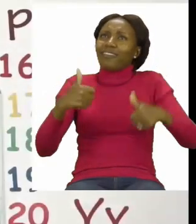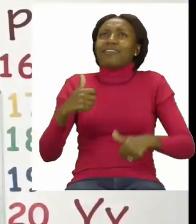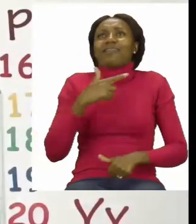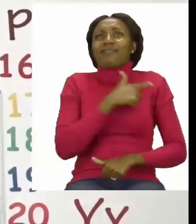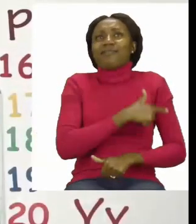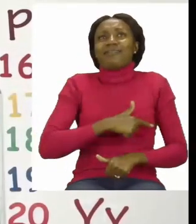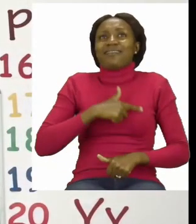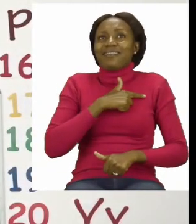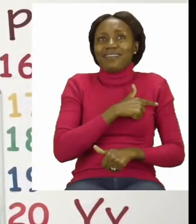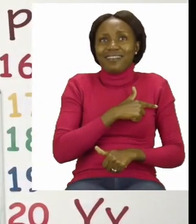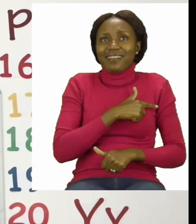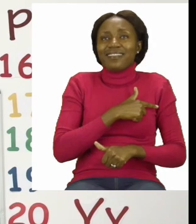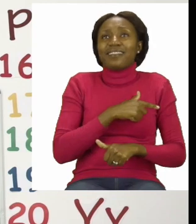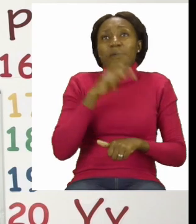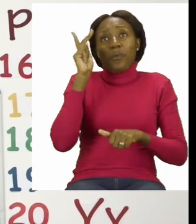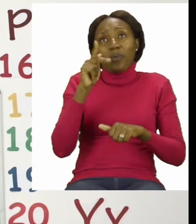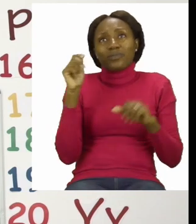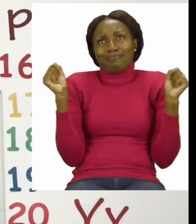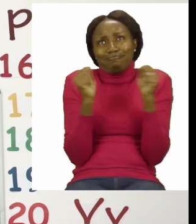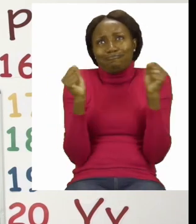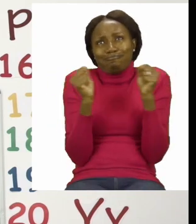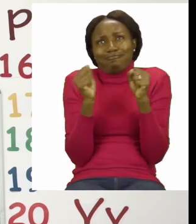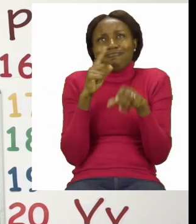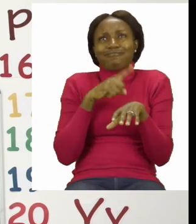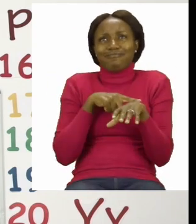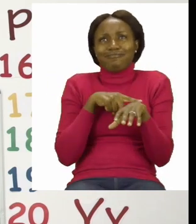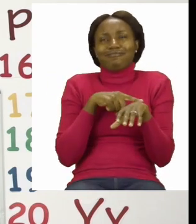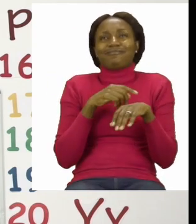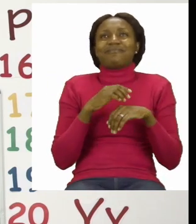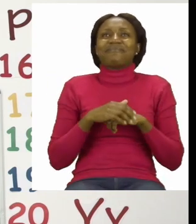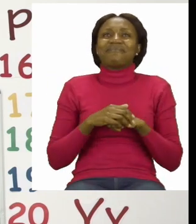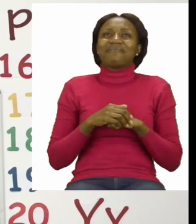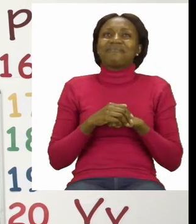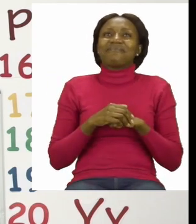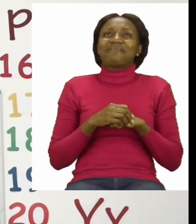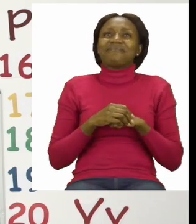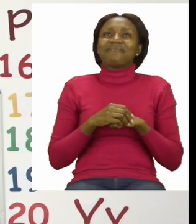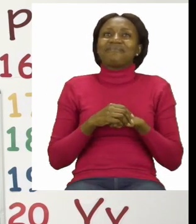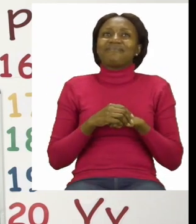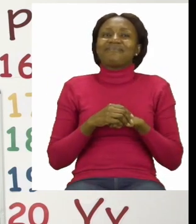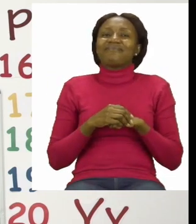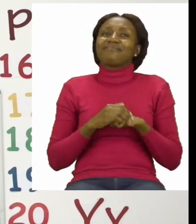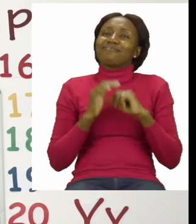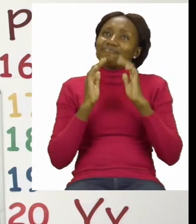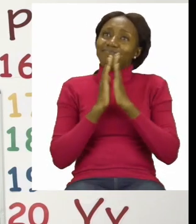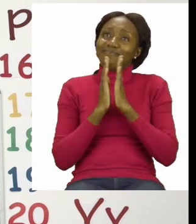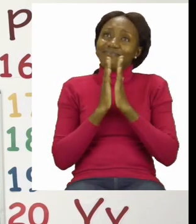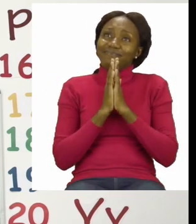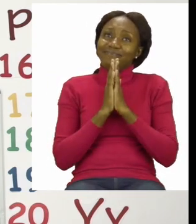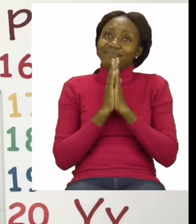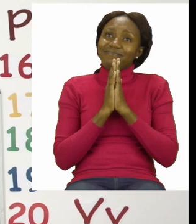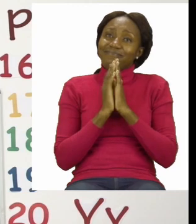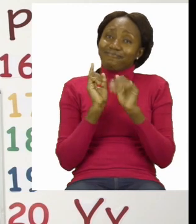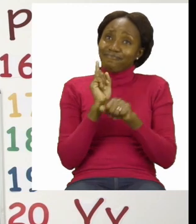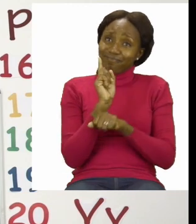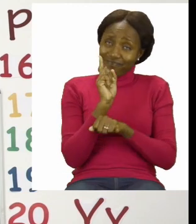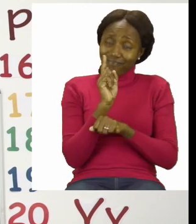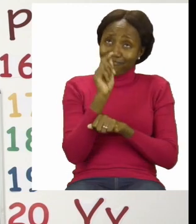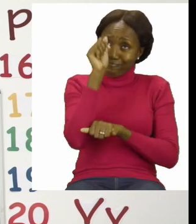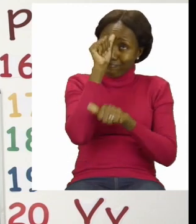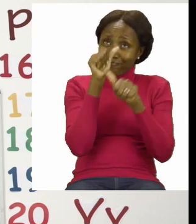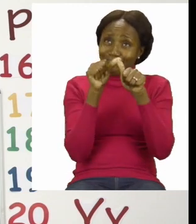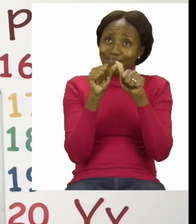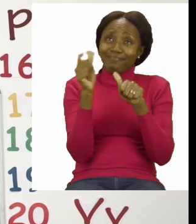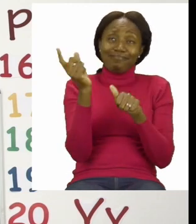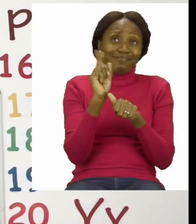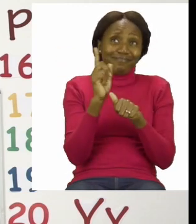lifestyle and winter. And before we get into any lessons, my dear friends, we know that we have